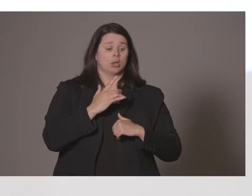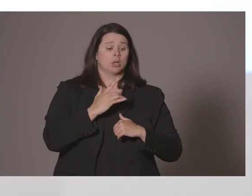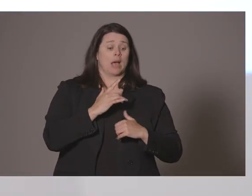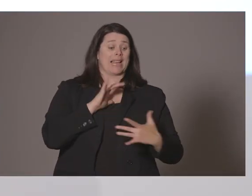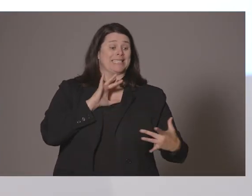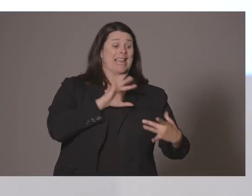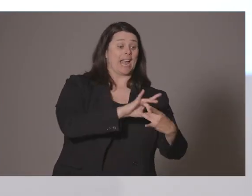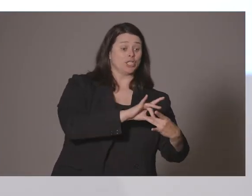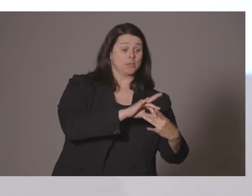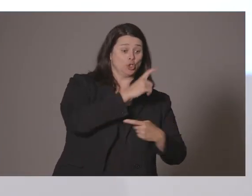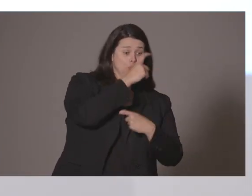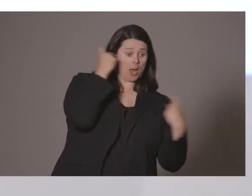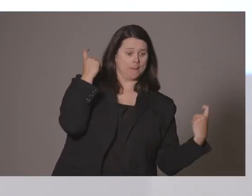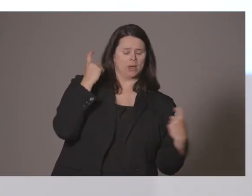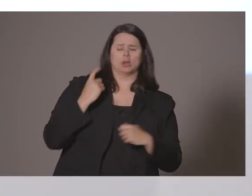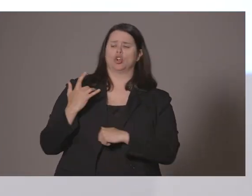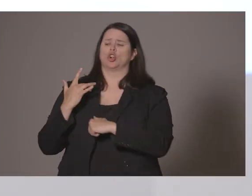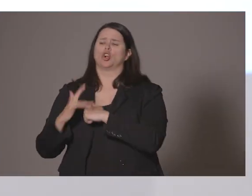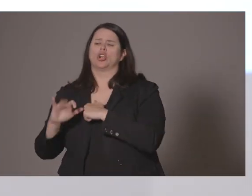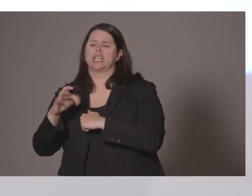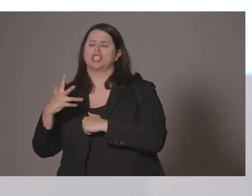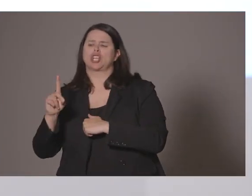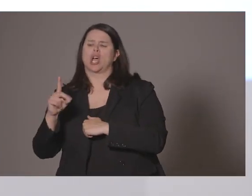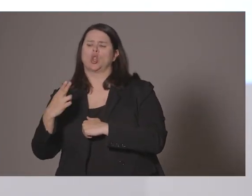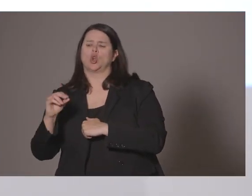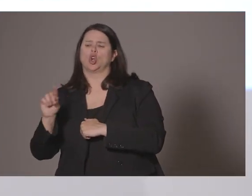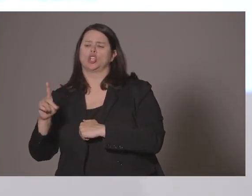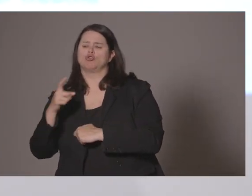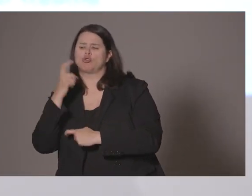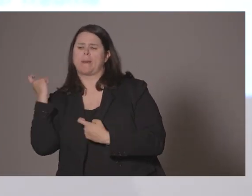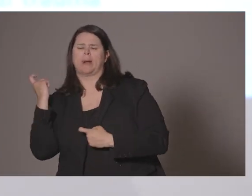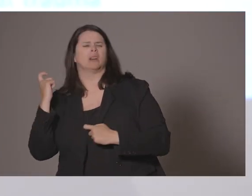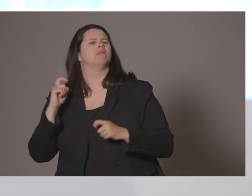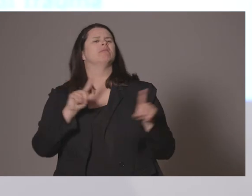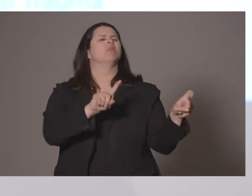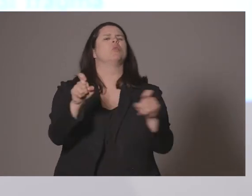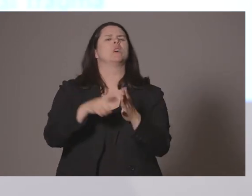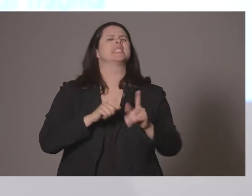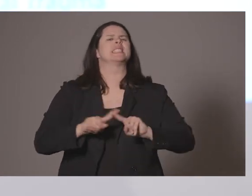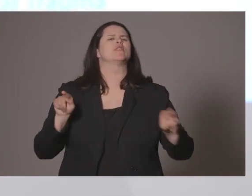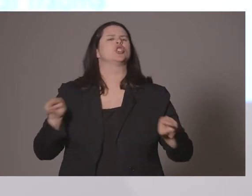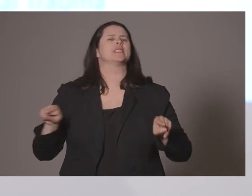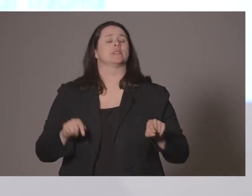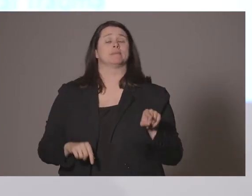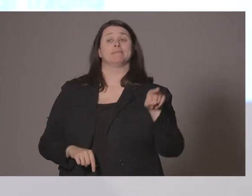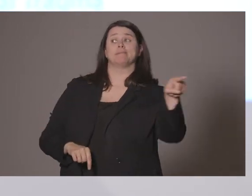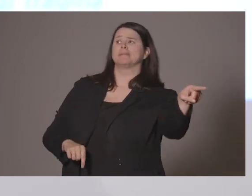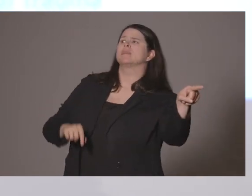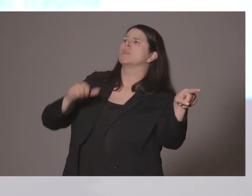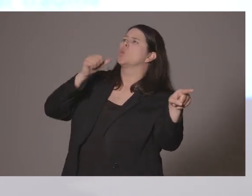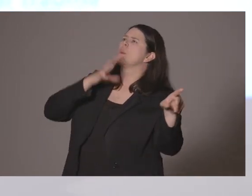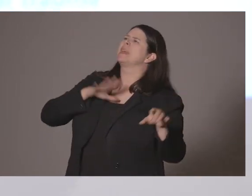I think about it in terms of within the context of a relationship